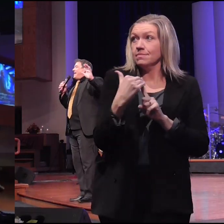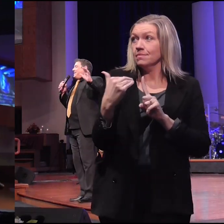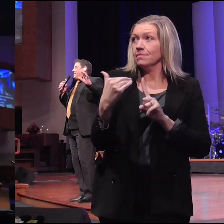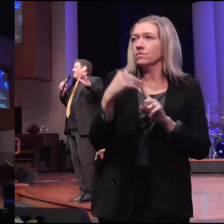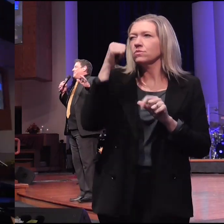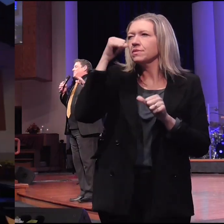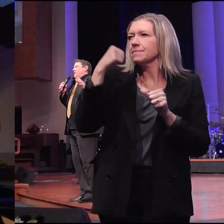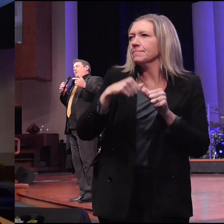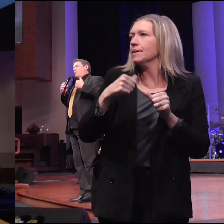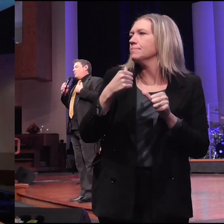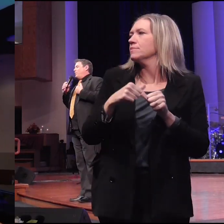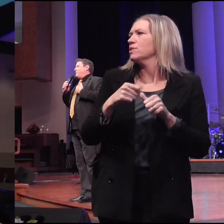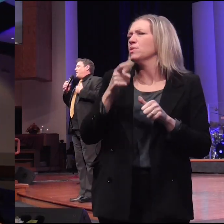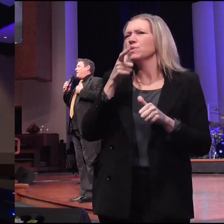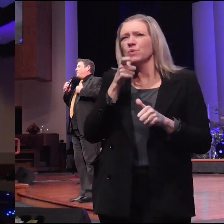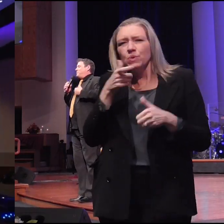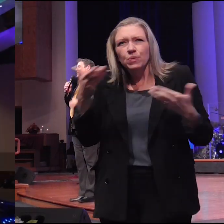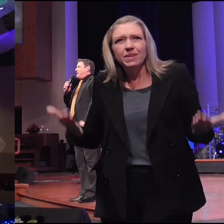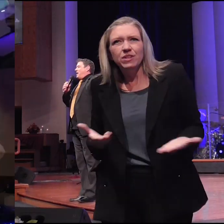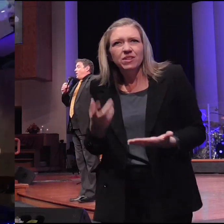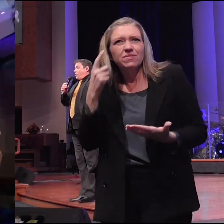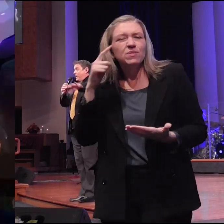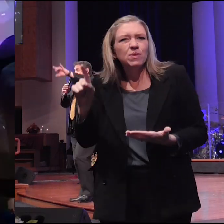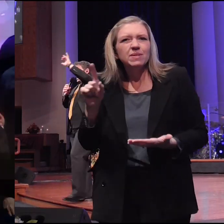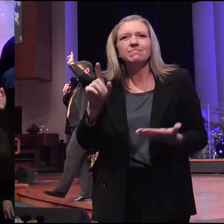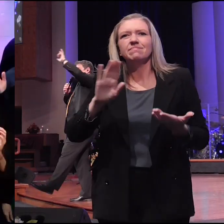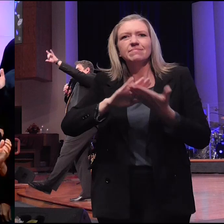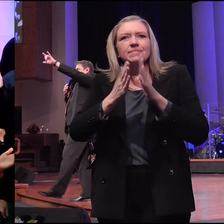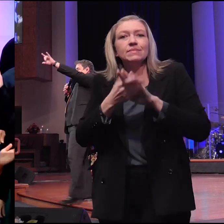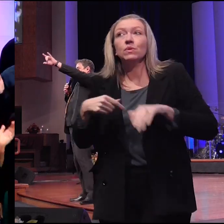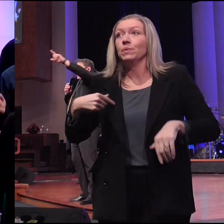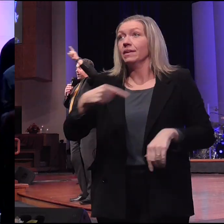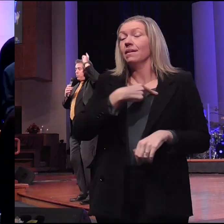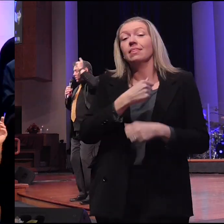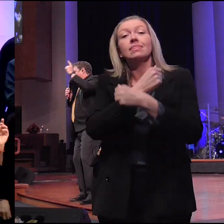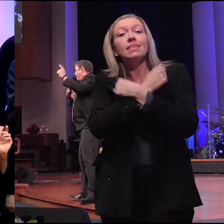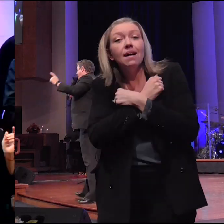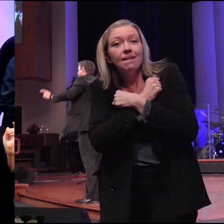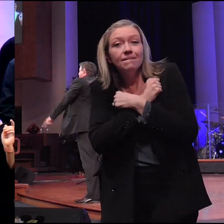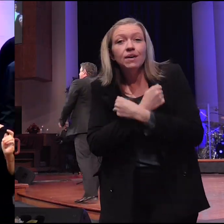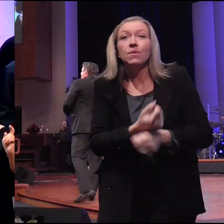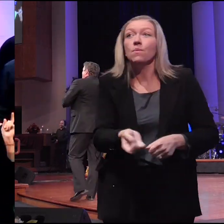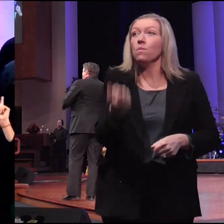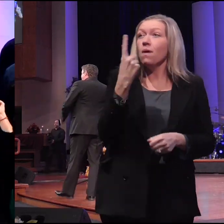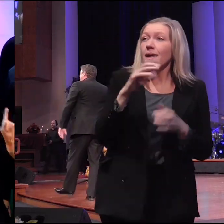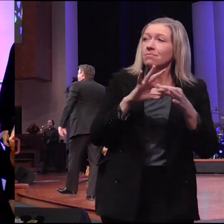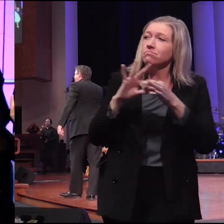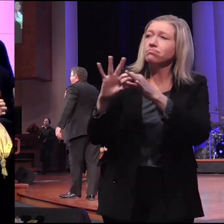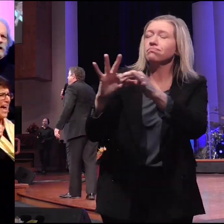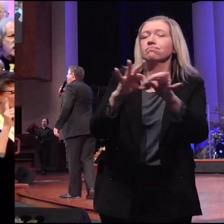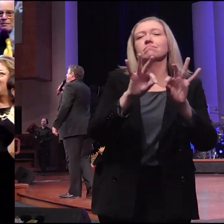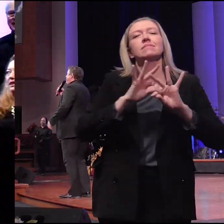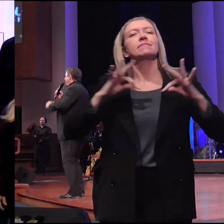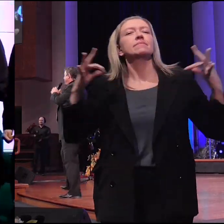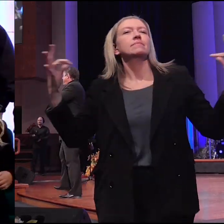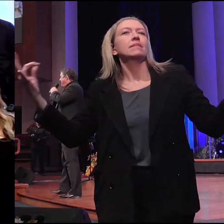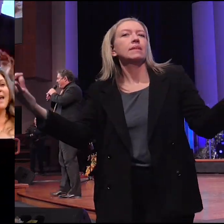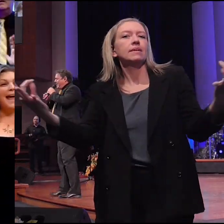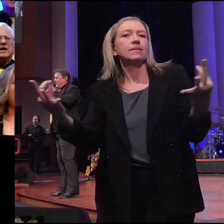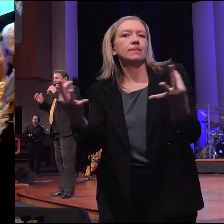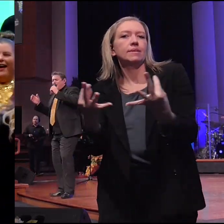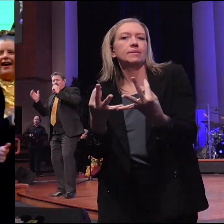be reminded of who we've come to be. We are Lord, we are one. One big